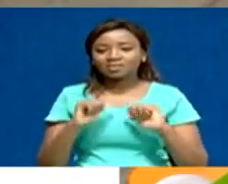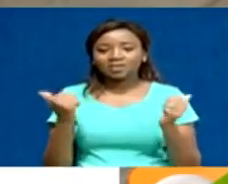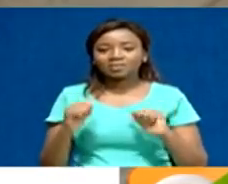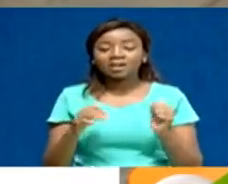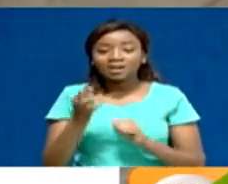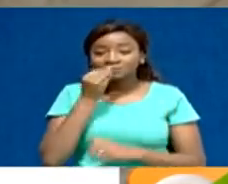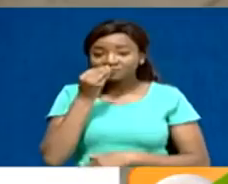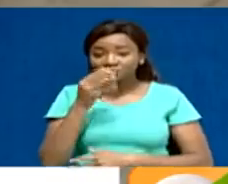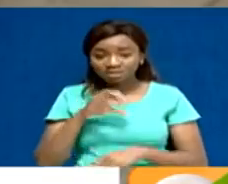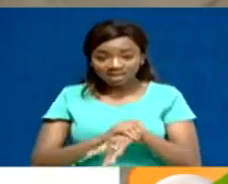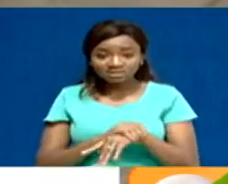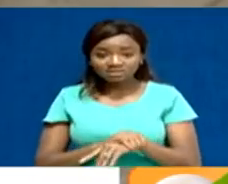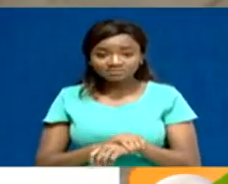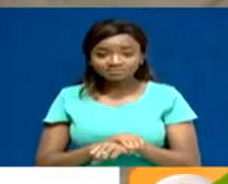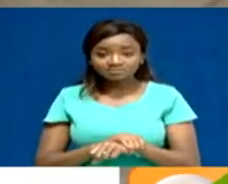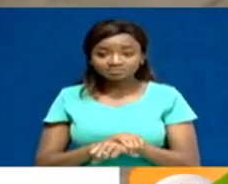Hakuna. Chakula mala?